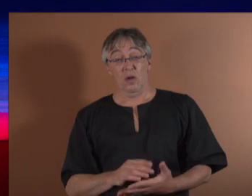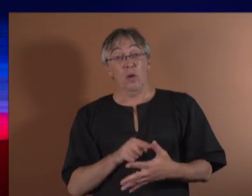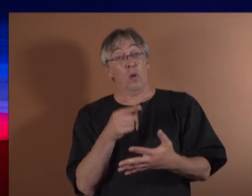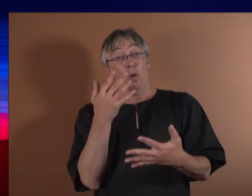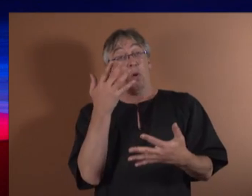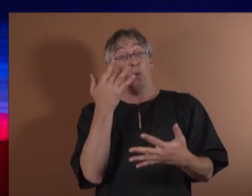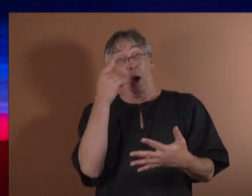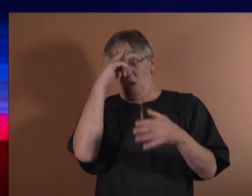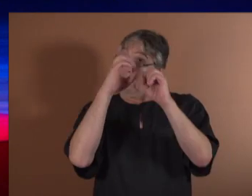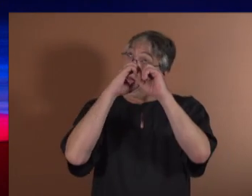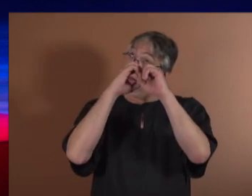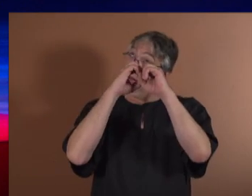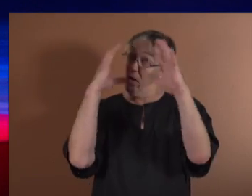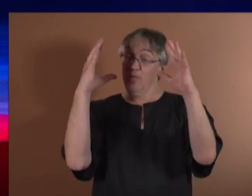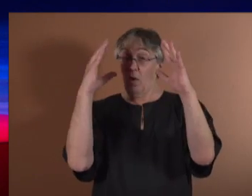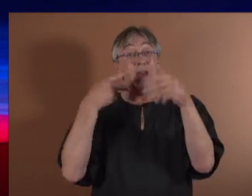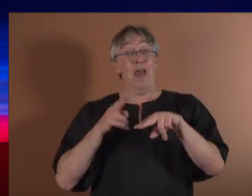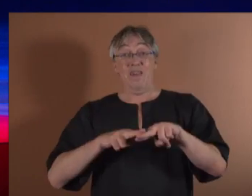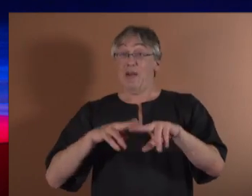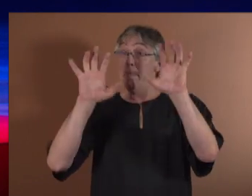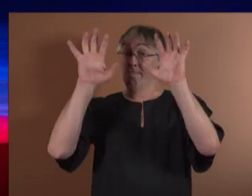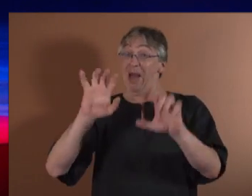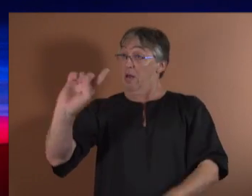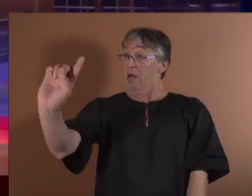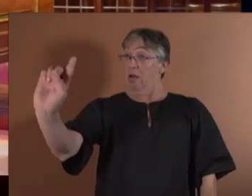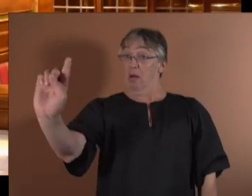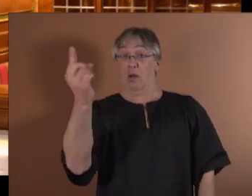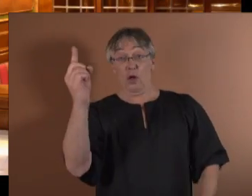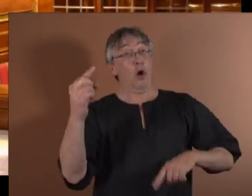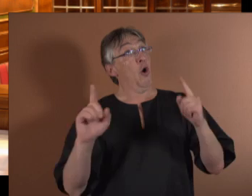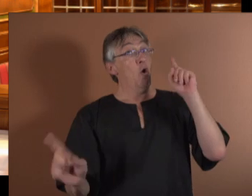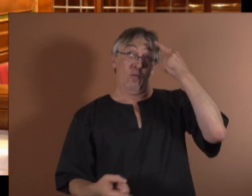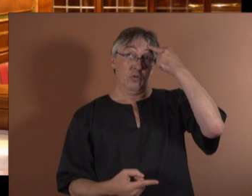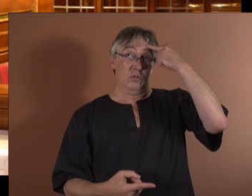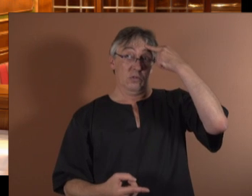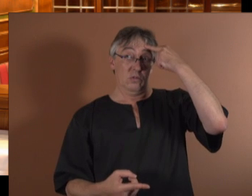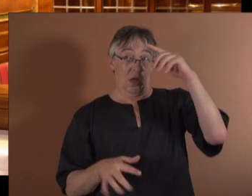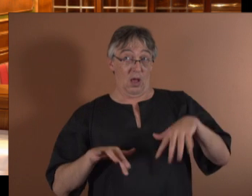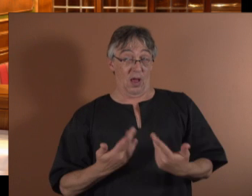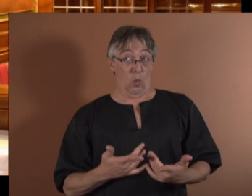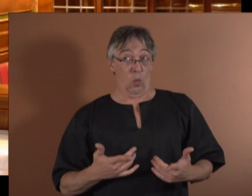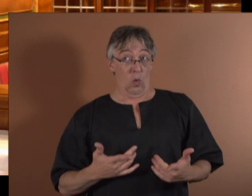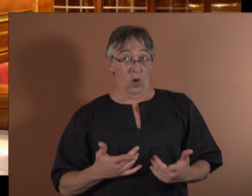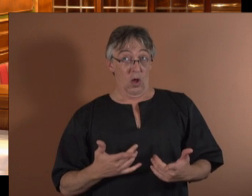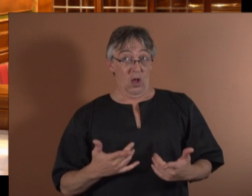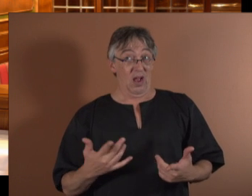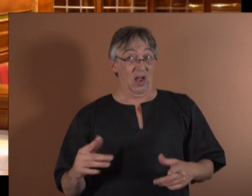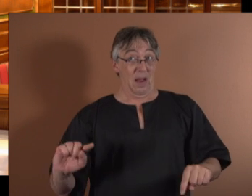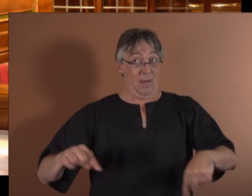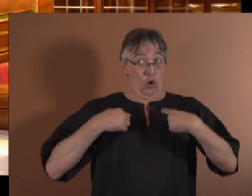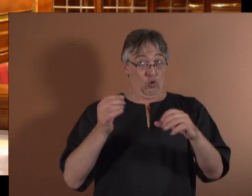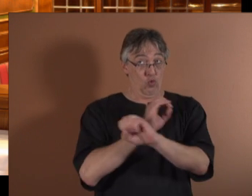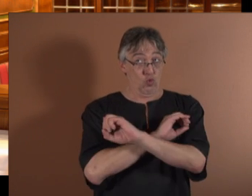right? Well, obviously, bear shows up. First thing on my mind is survive, live, no pain, all body